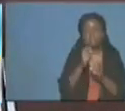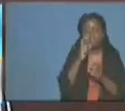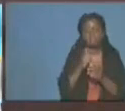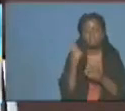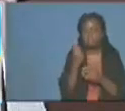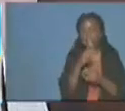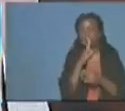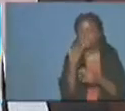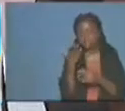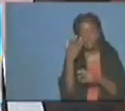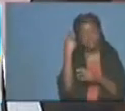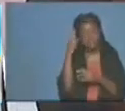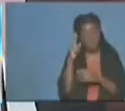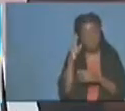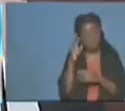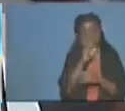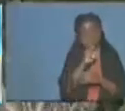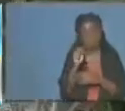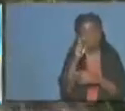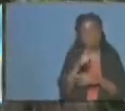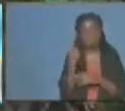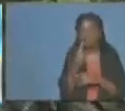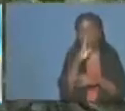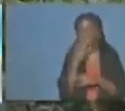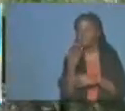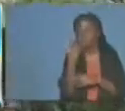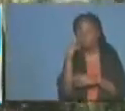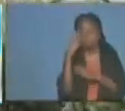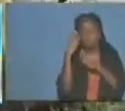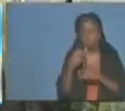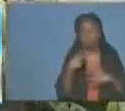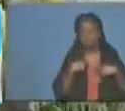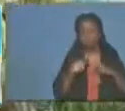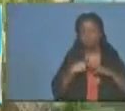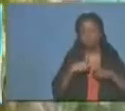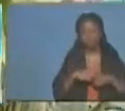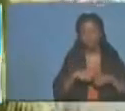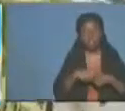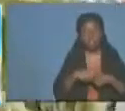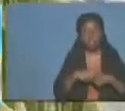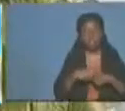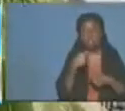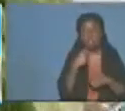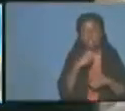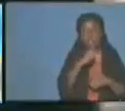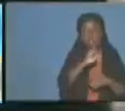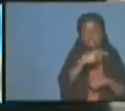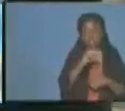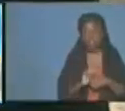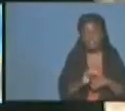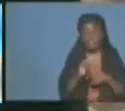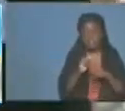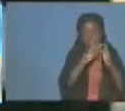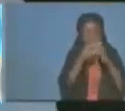there for Bahamians who have difficulties. Although acknowledging that shanty towns are a danger and a threat to public health and cannot be allowed